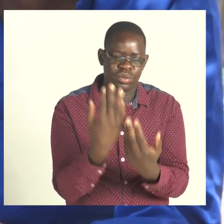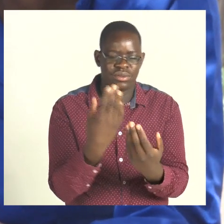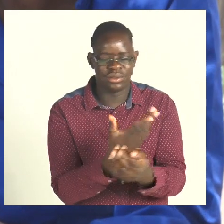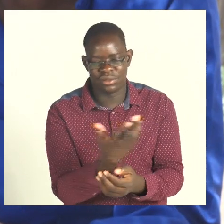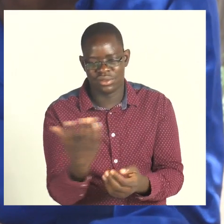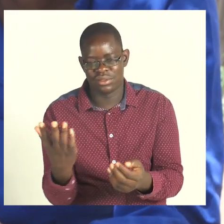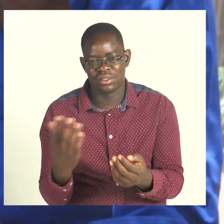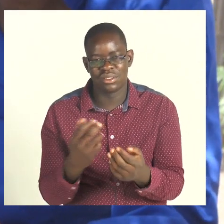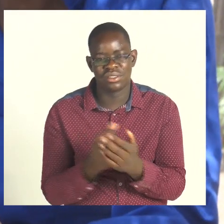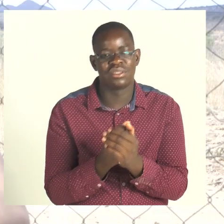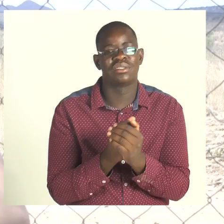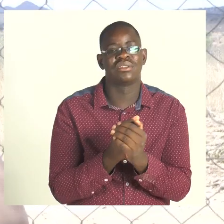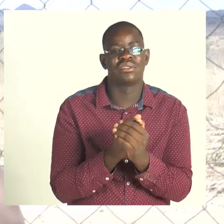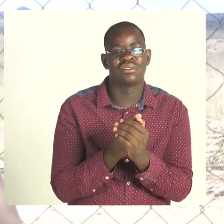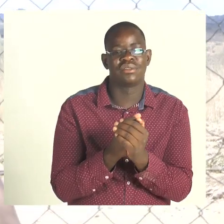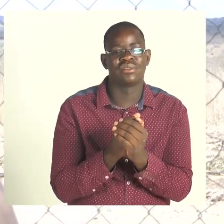and the grass that we slash, right?